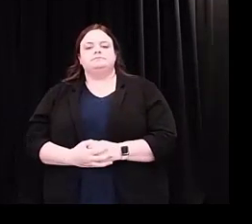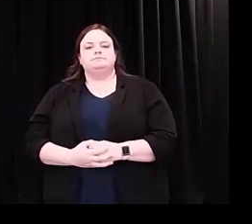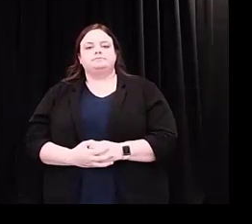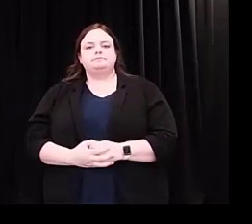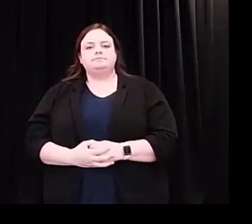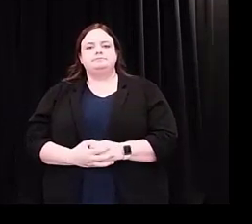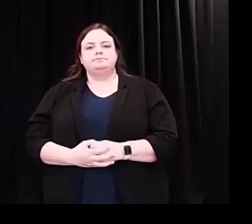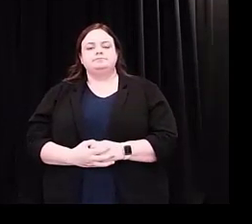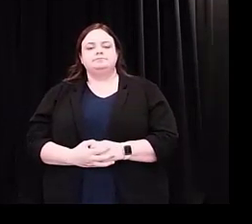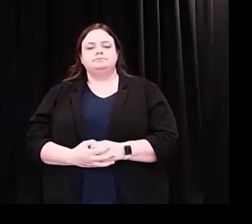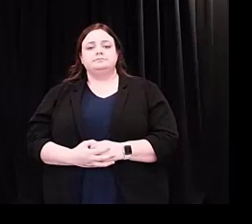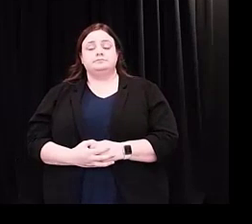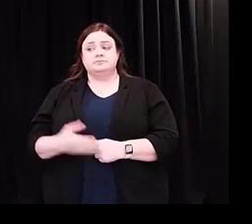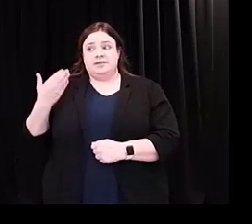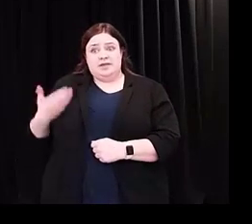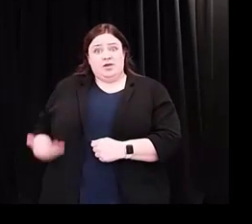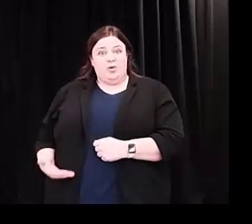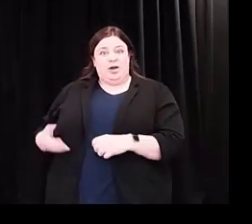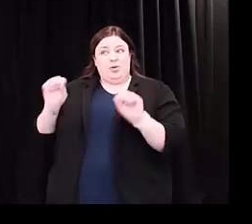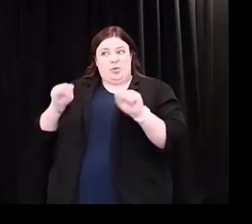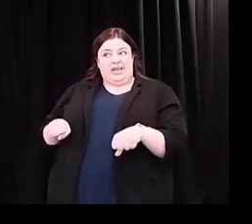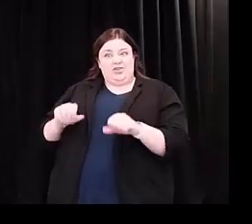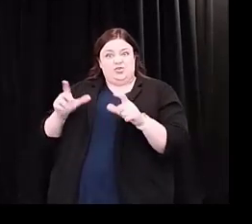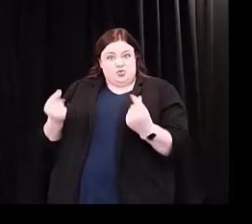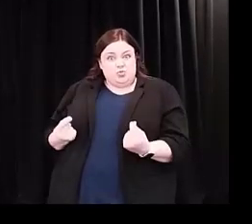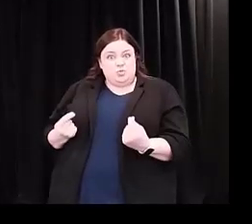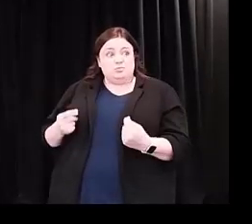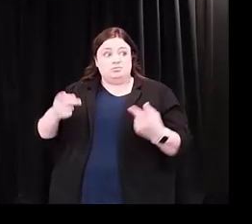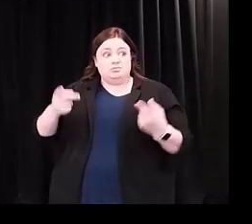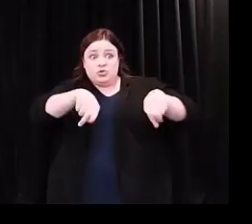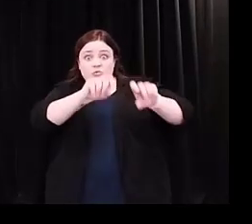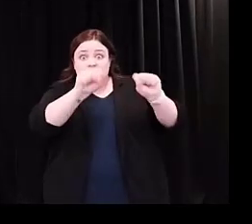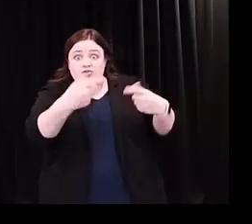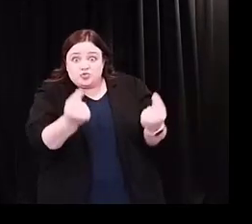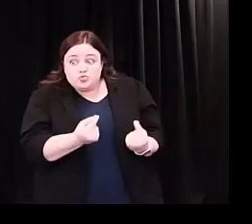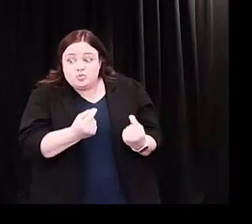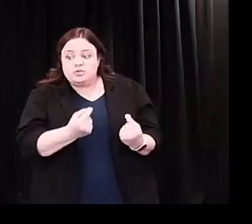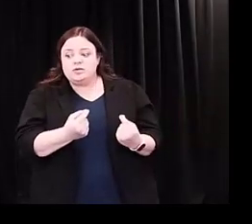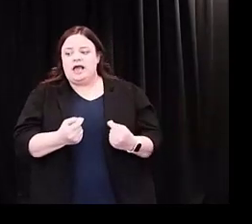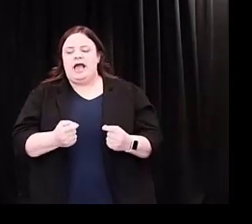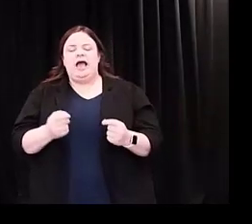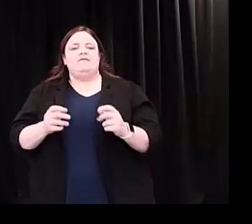we are. We can do this. You can do this. On this screen, I have people giving each other